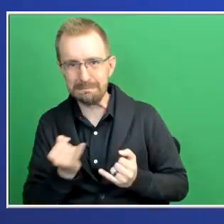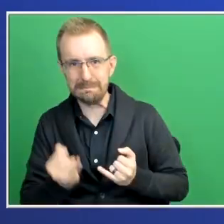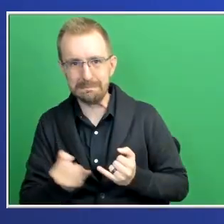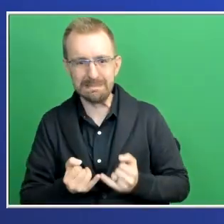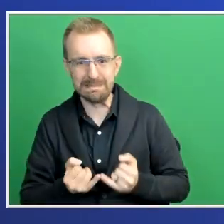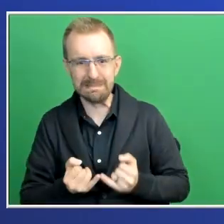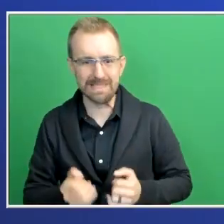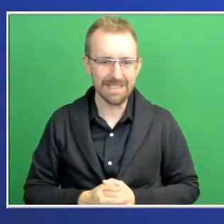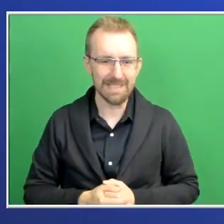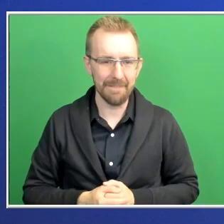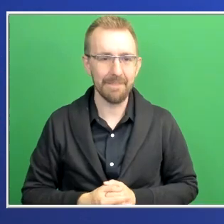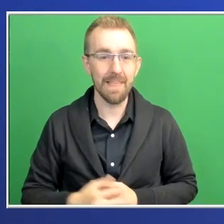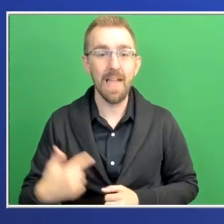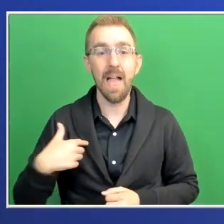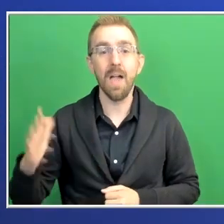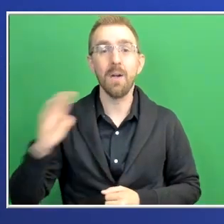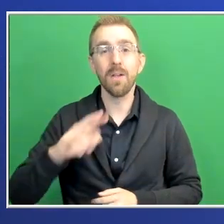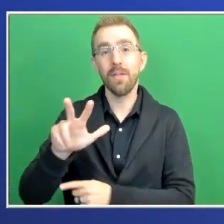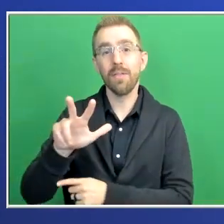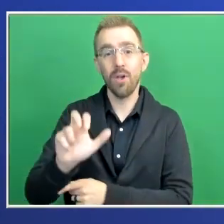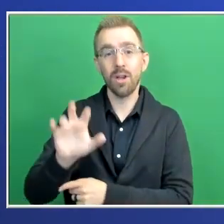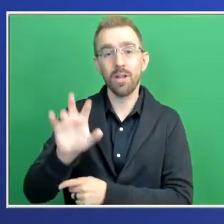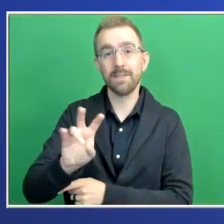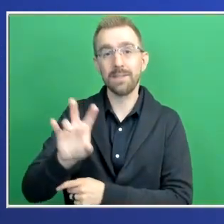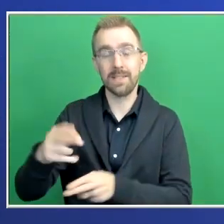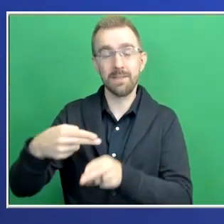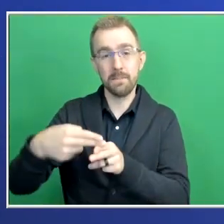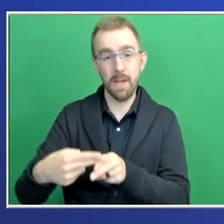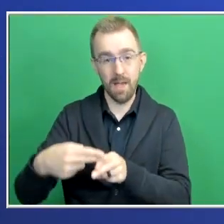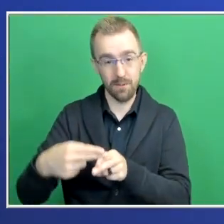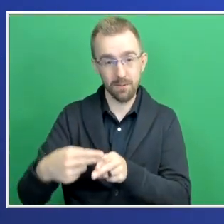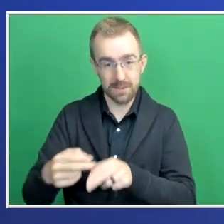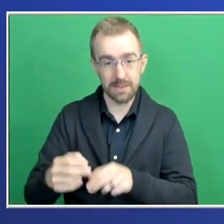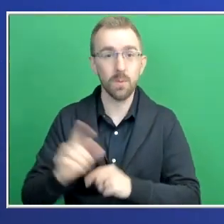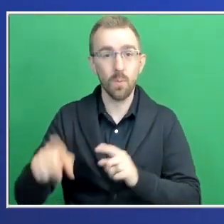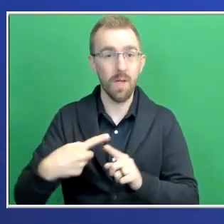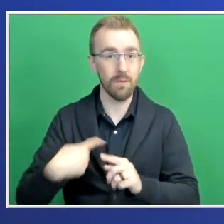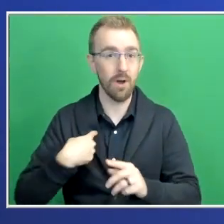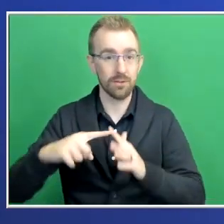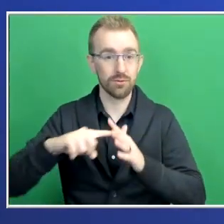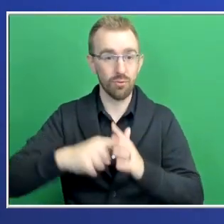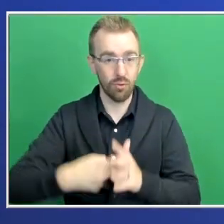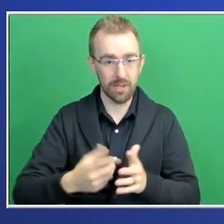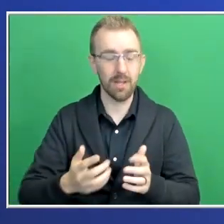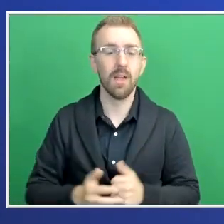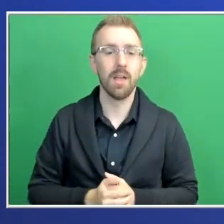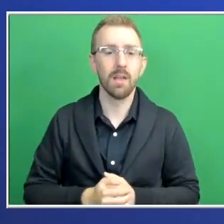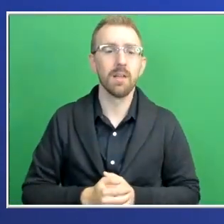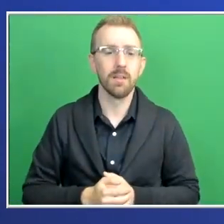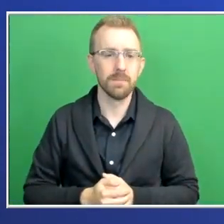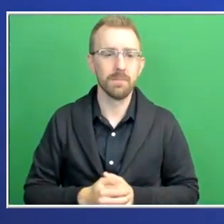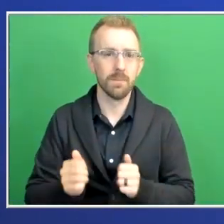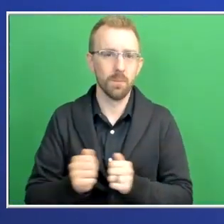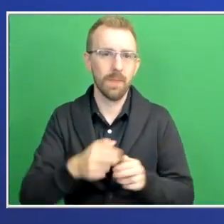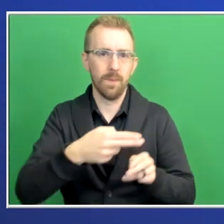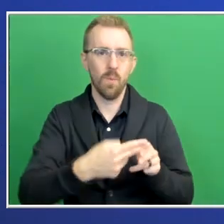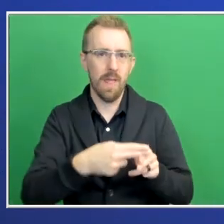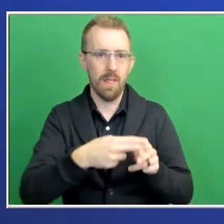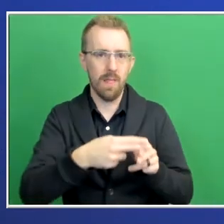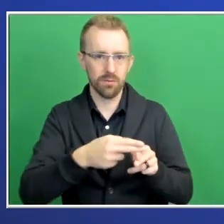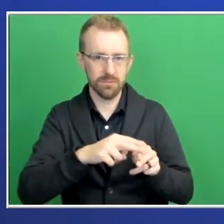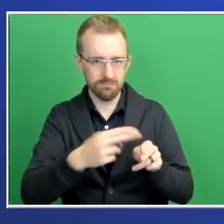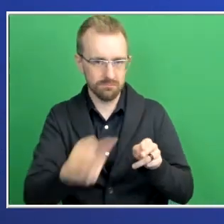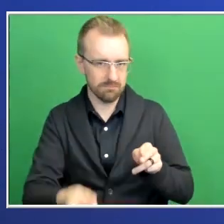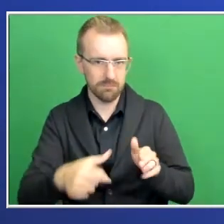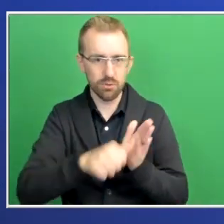I was 377 pounds when I started out with the weight loss surgery. Now I'm down